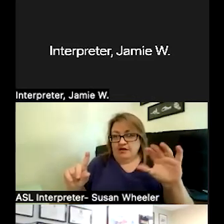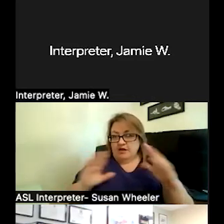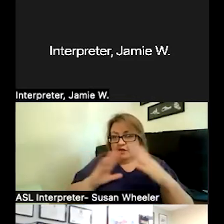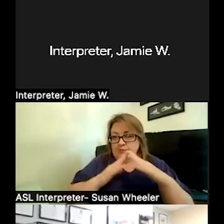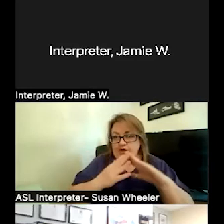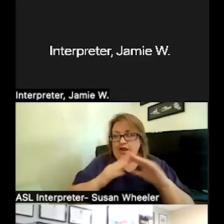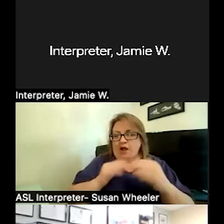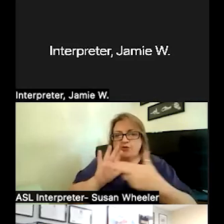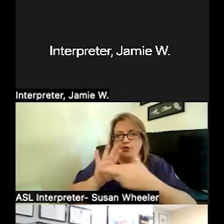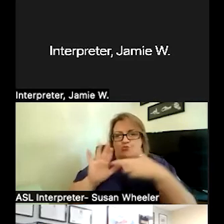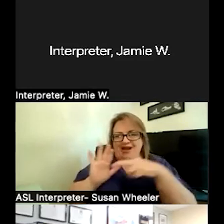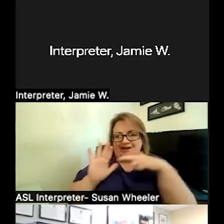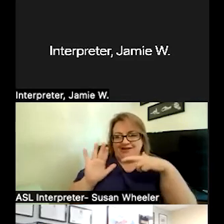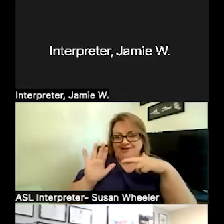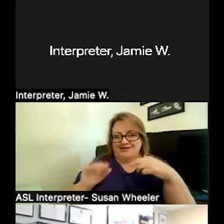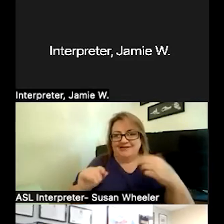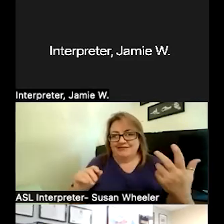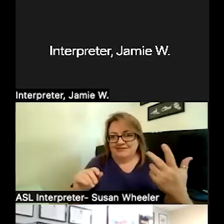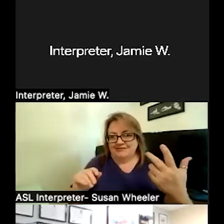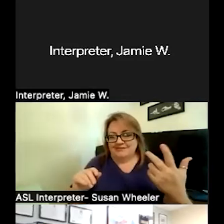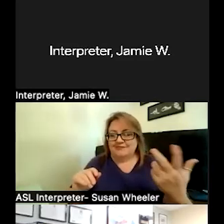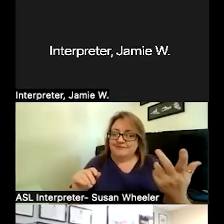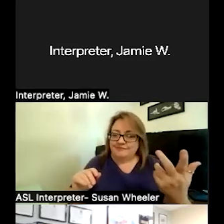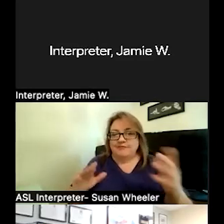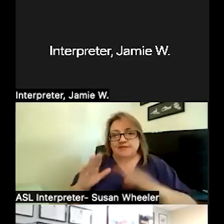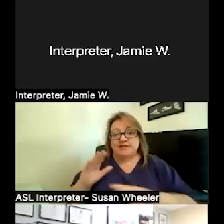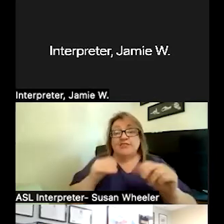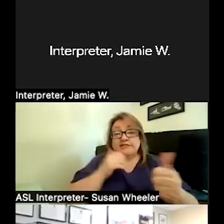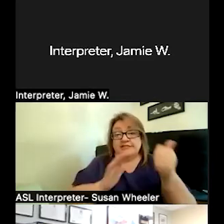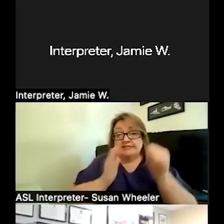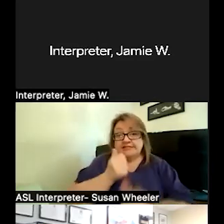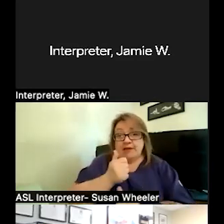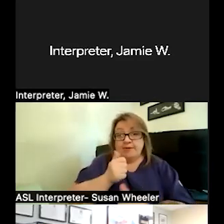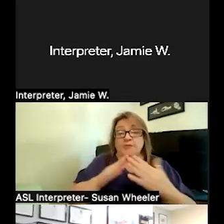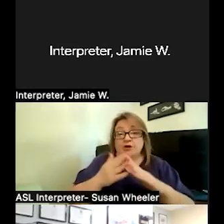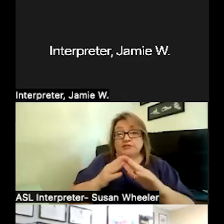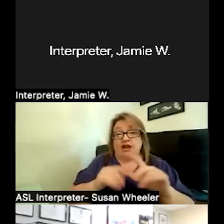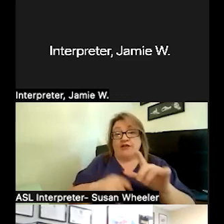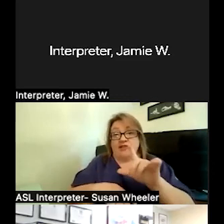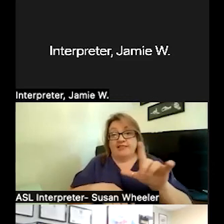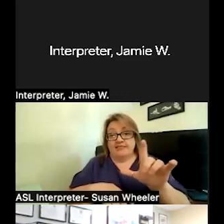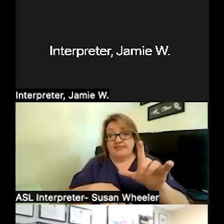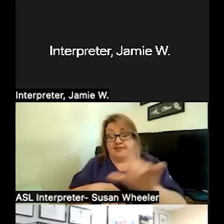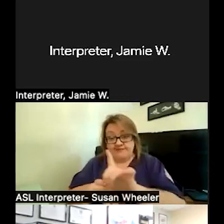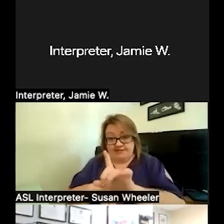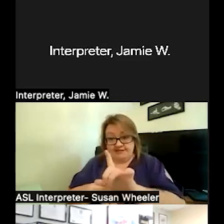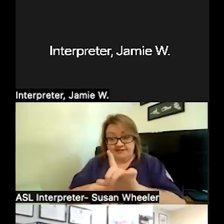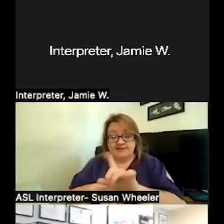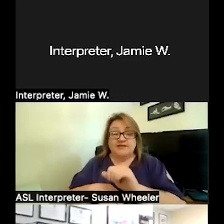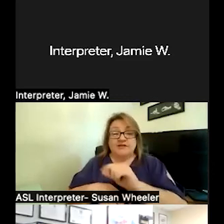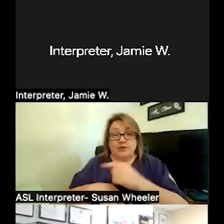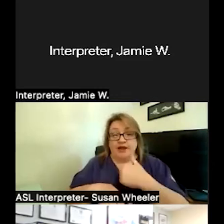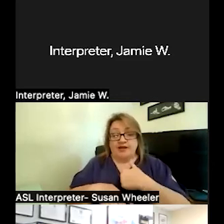rated. And basically, the sub-communities are on the far left-hand side. In this particular instance, we've got